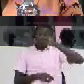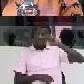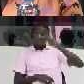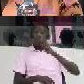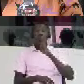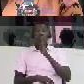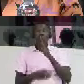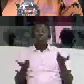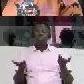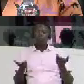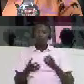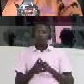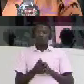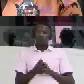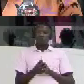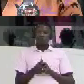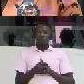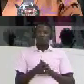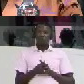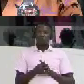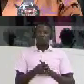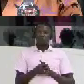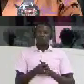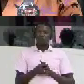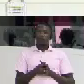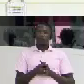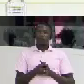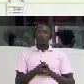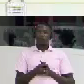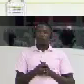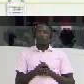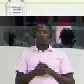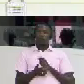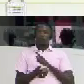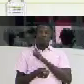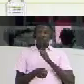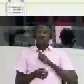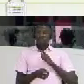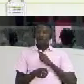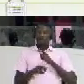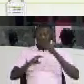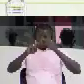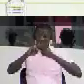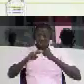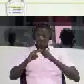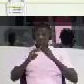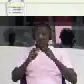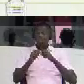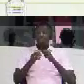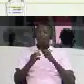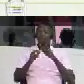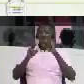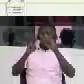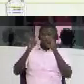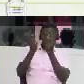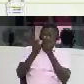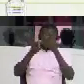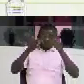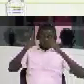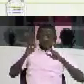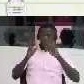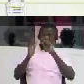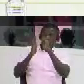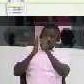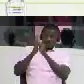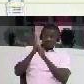boobu ngaa wax. dafa am suñ standing order mu ngi fa disciplinary code. There is our standing order,